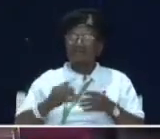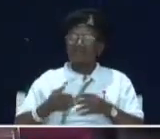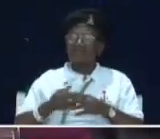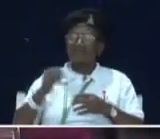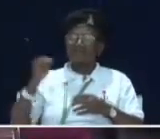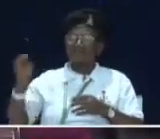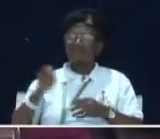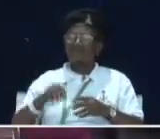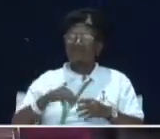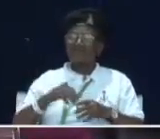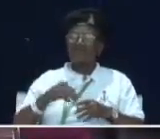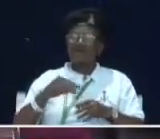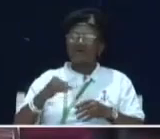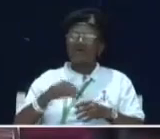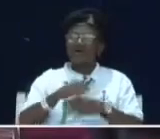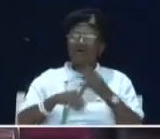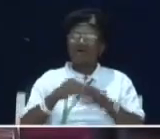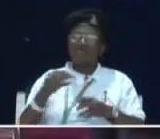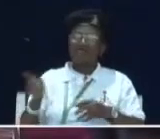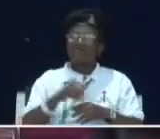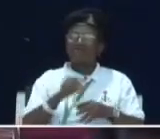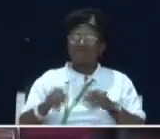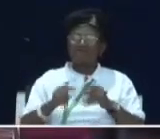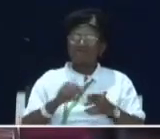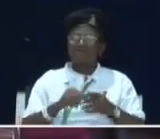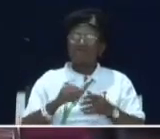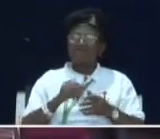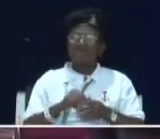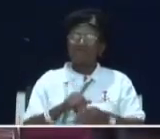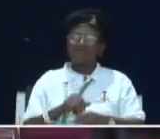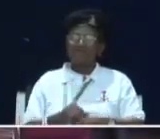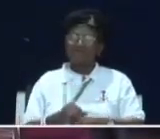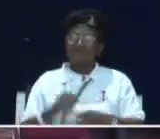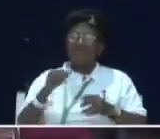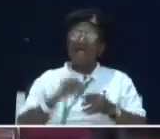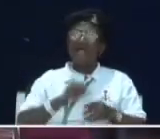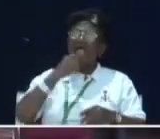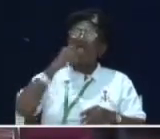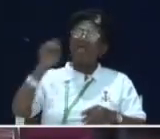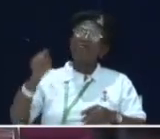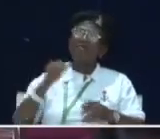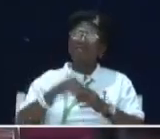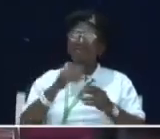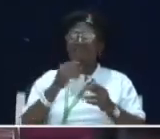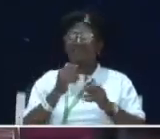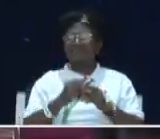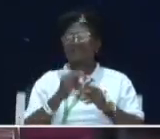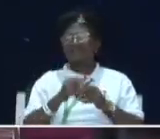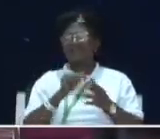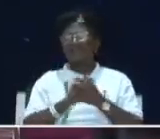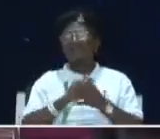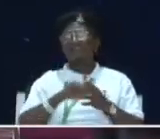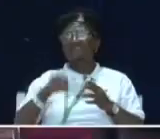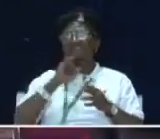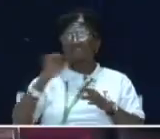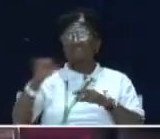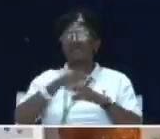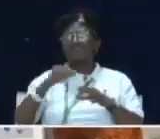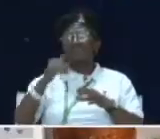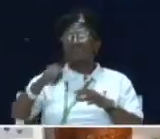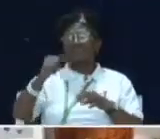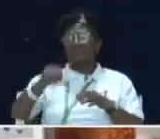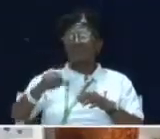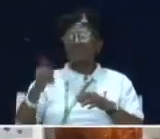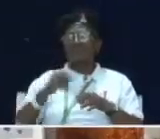So all of you are firstborn. I decree in the name that's above every other name, you will be great.